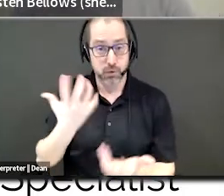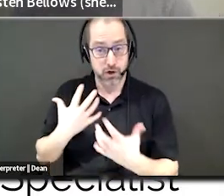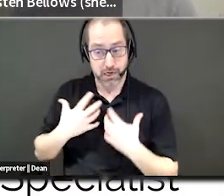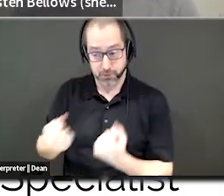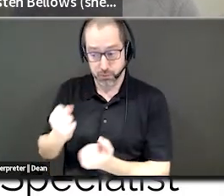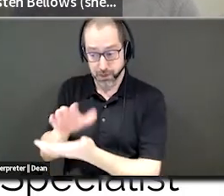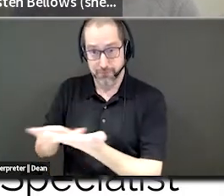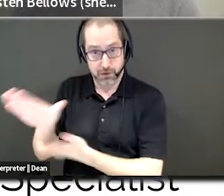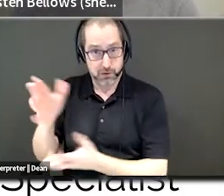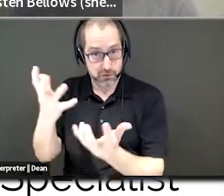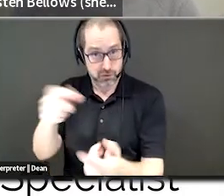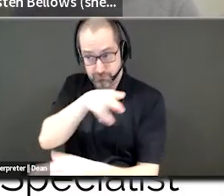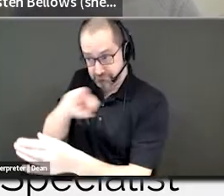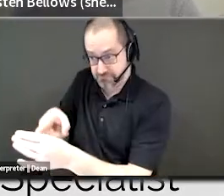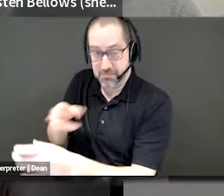talk about this stuff.